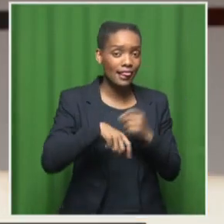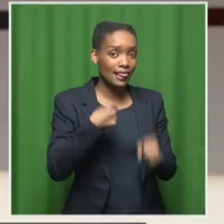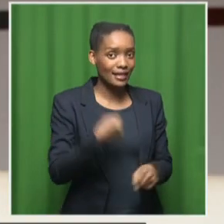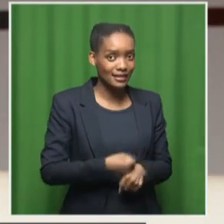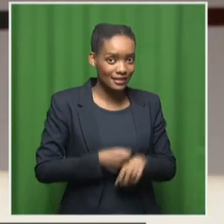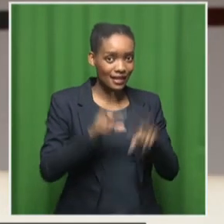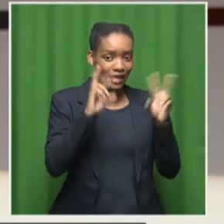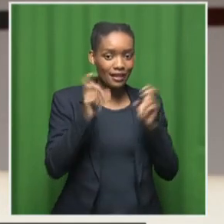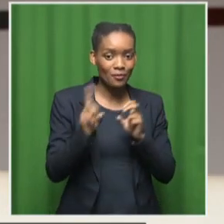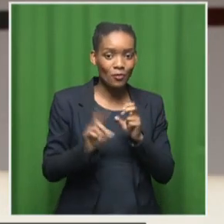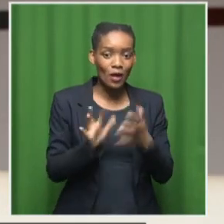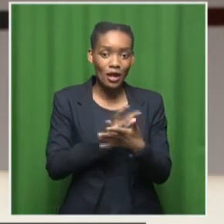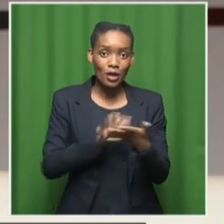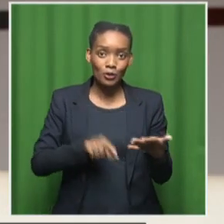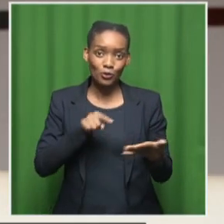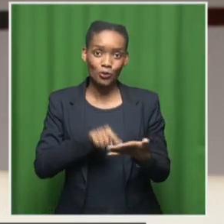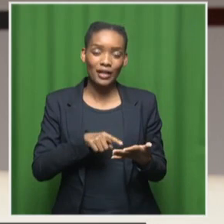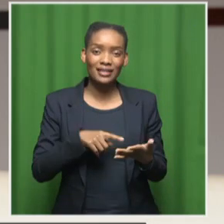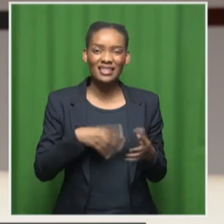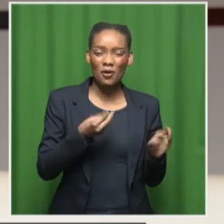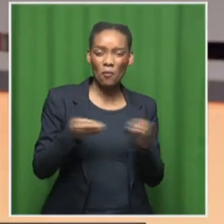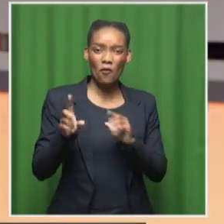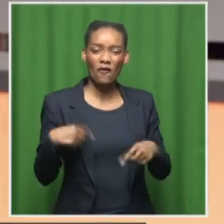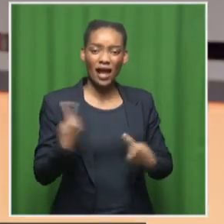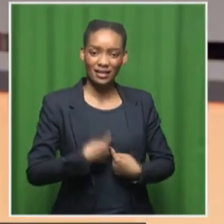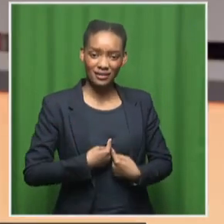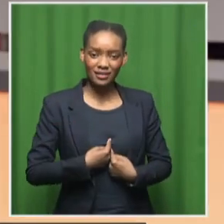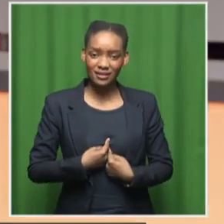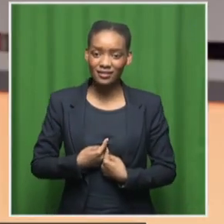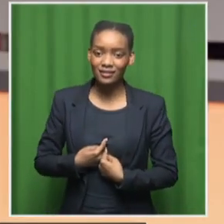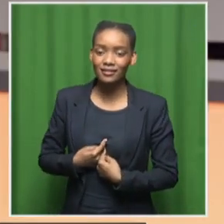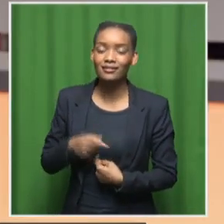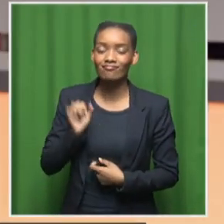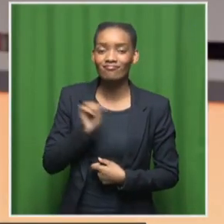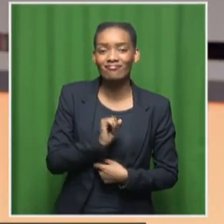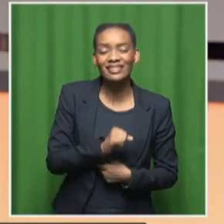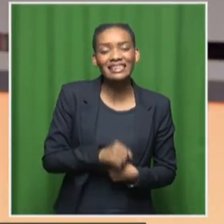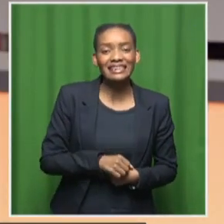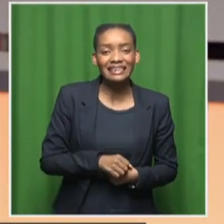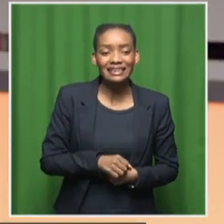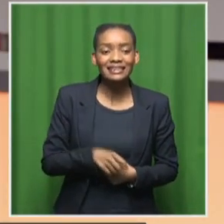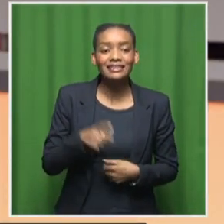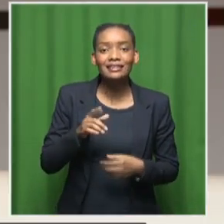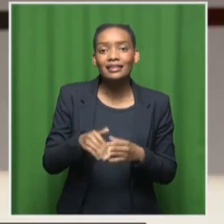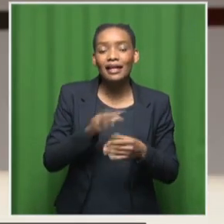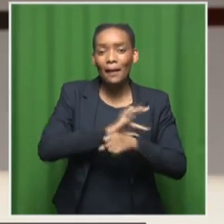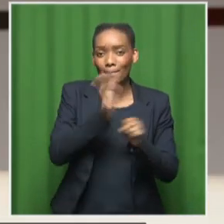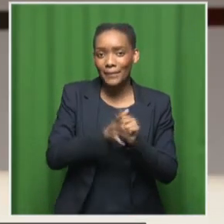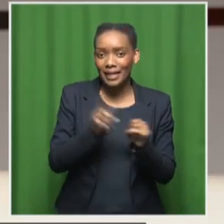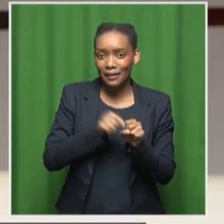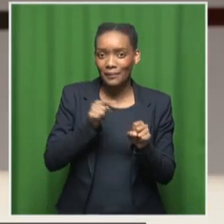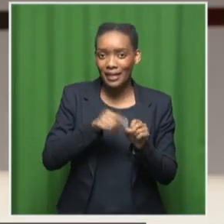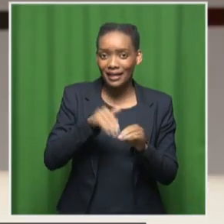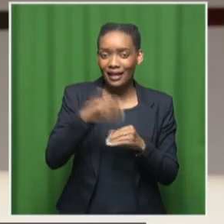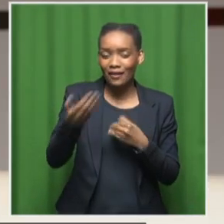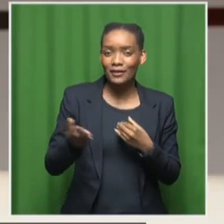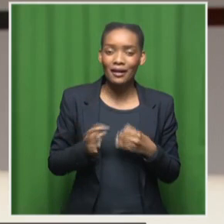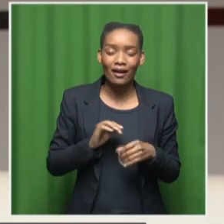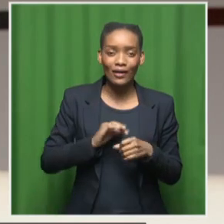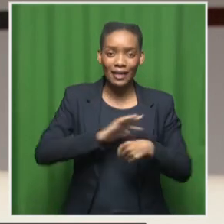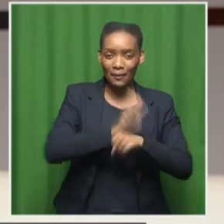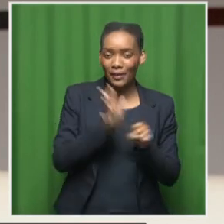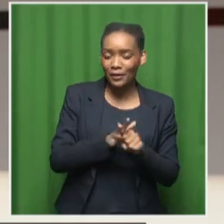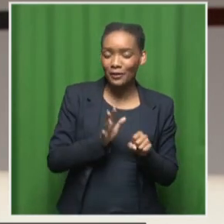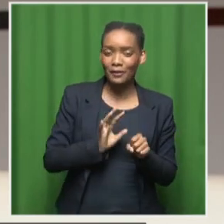year are the stories that move us. You know, the stories that move us. That move us. You know, after the pandemic, when everyone was locked in their houses